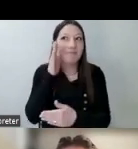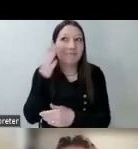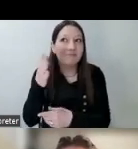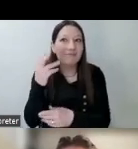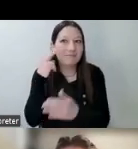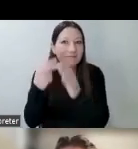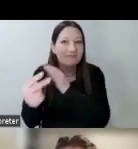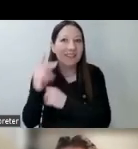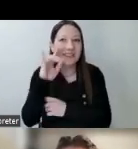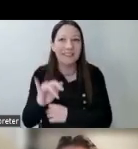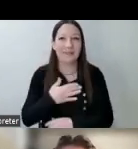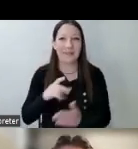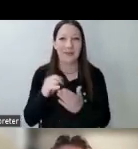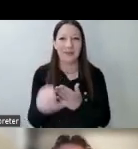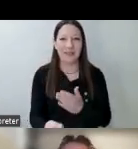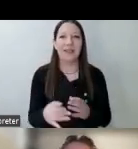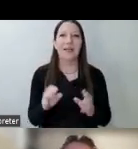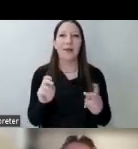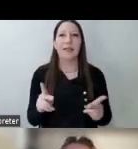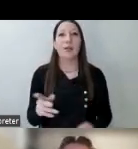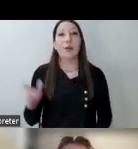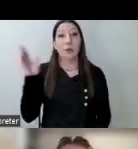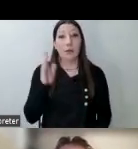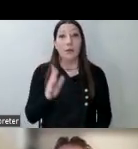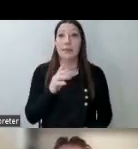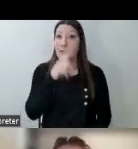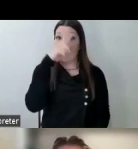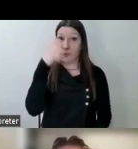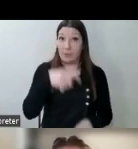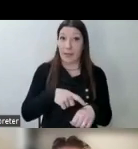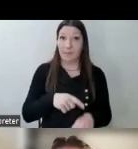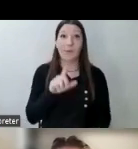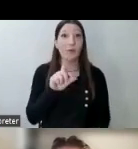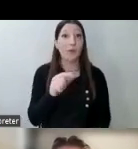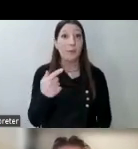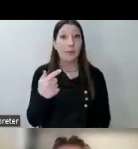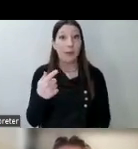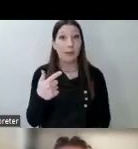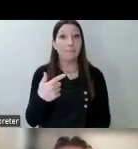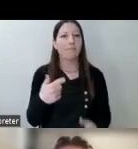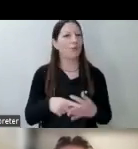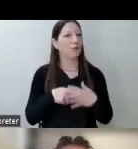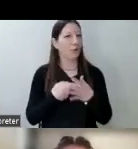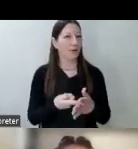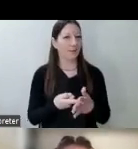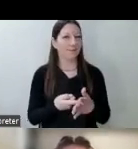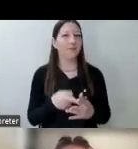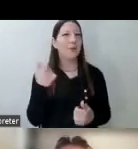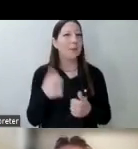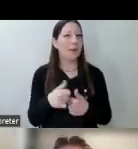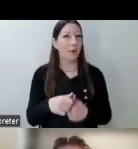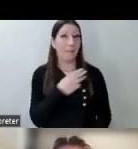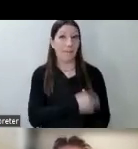this project in the summer of 2021. If you recall, it had been a very hot, dry summer in Manitoba, and there was